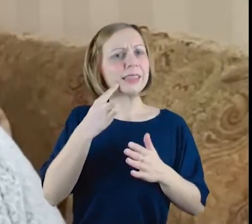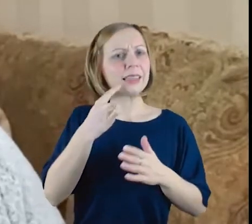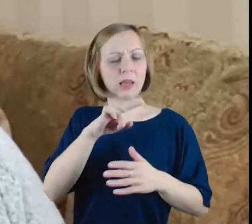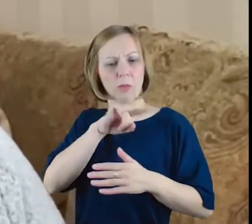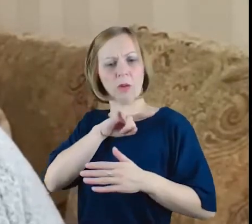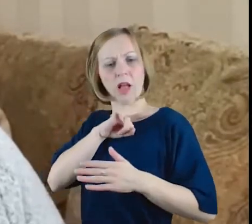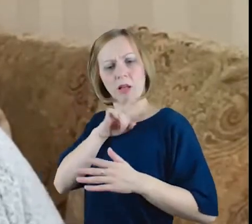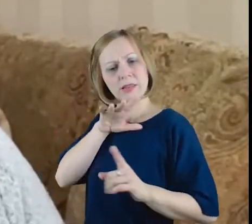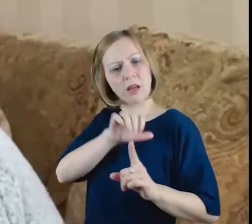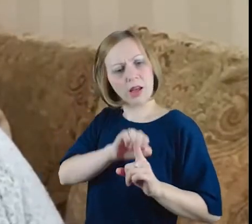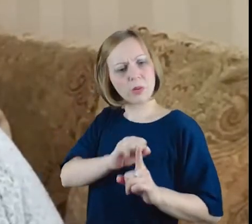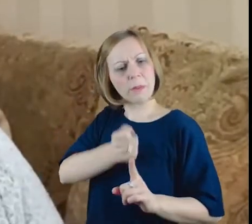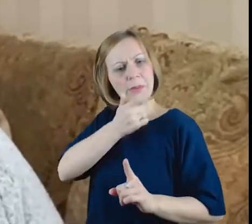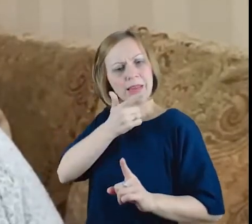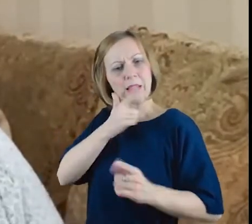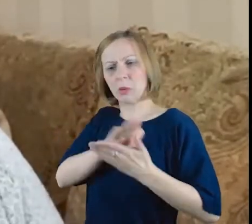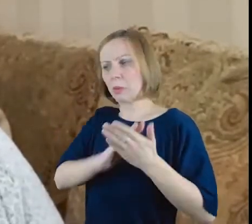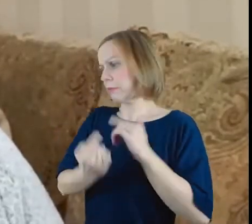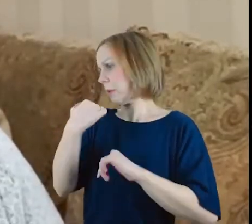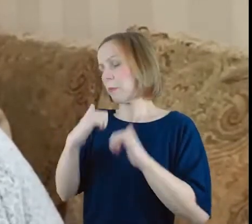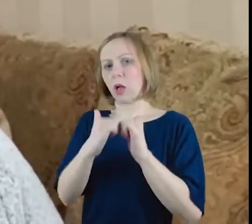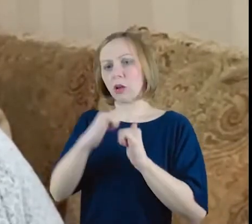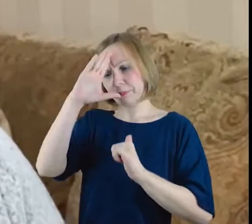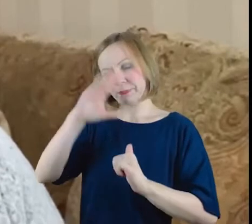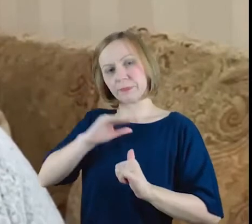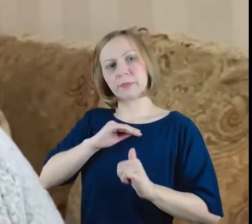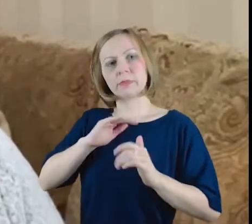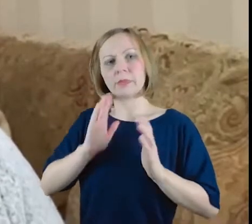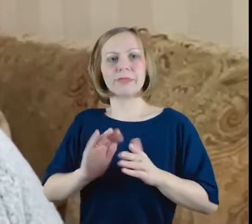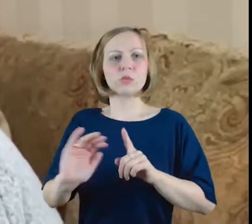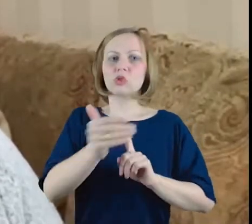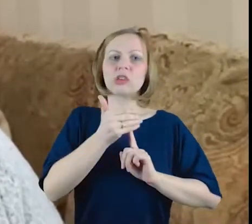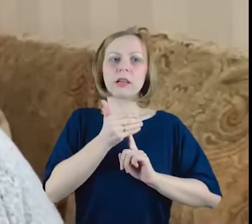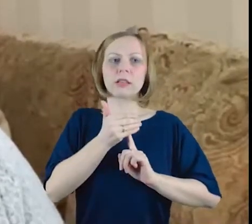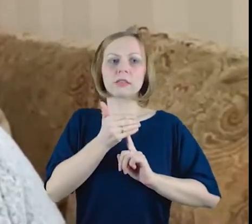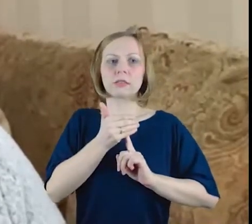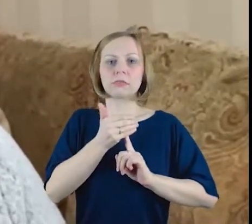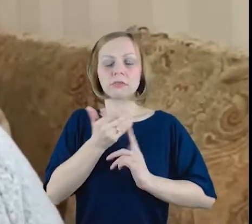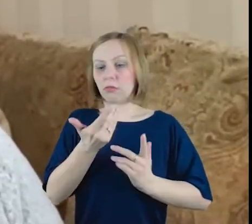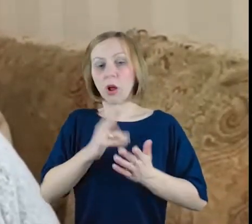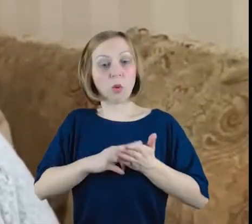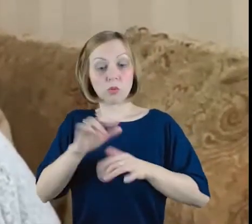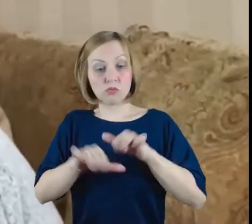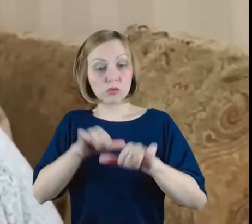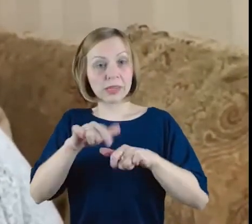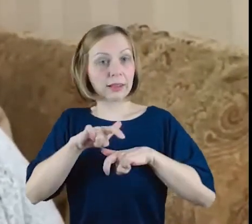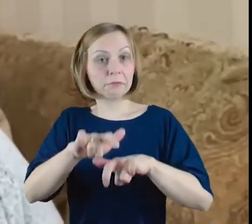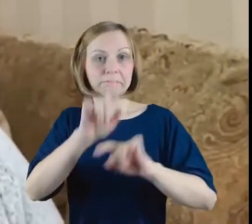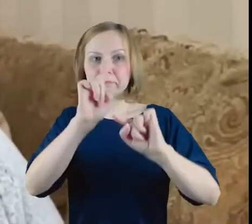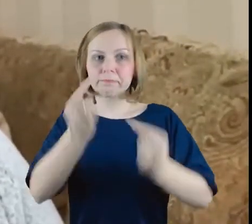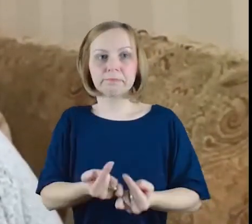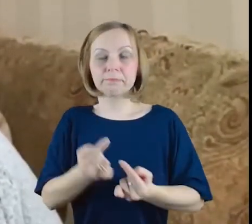I would be part of the 2 million people shielding in the UK. I've been unable to have my usual routine appointments with my